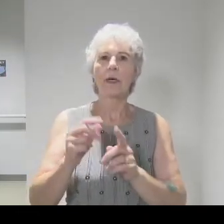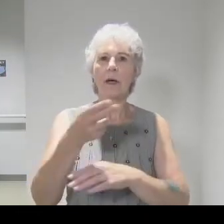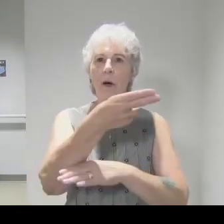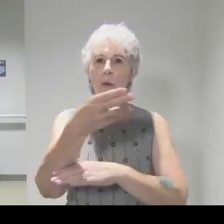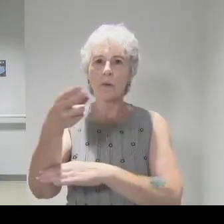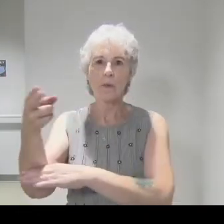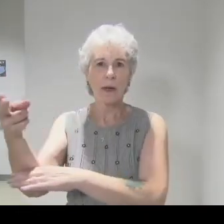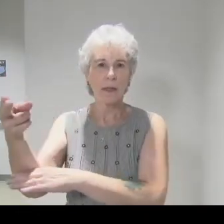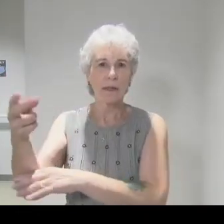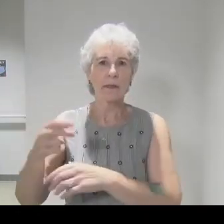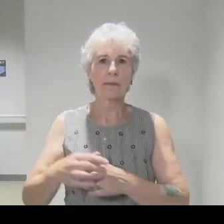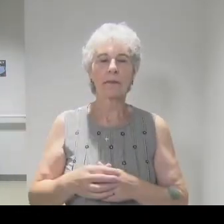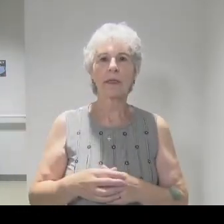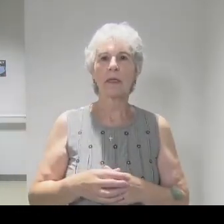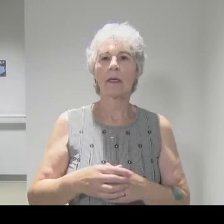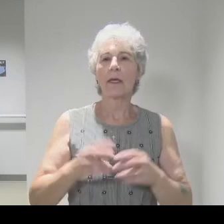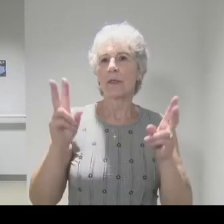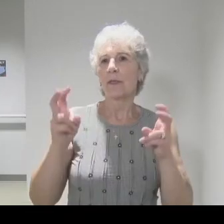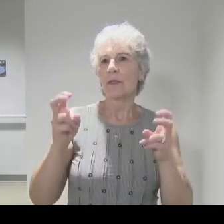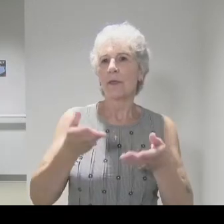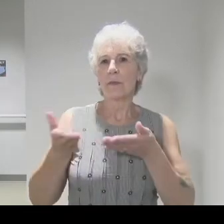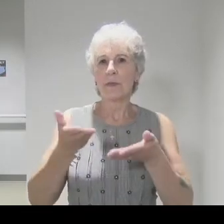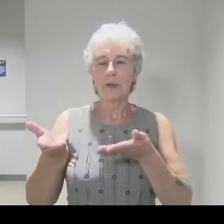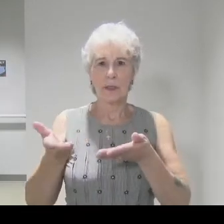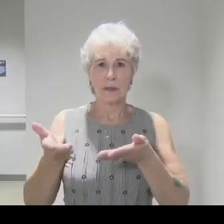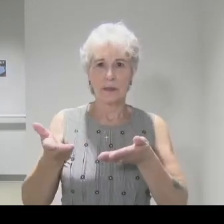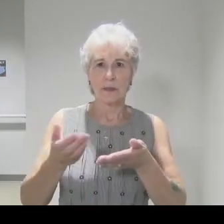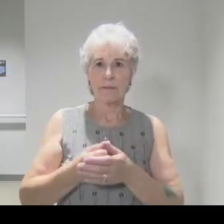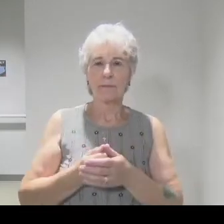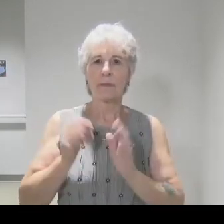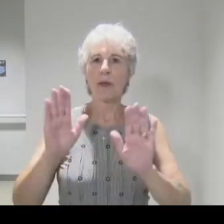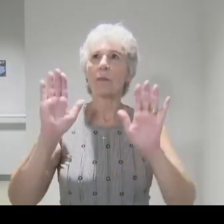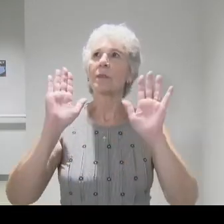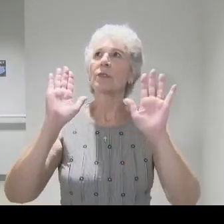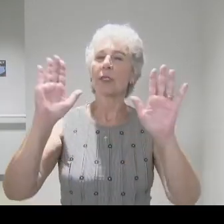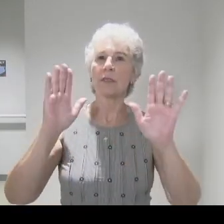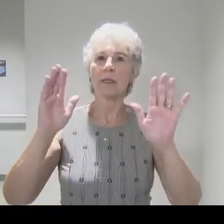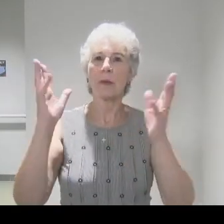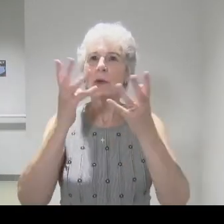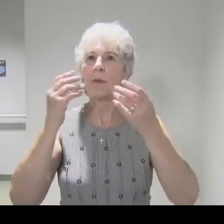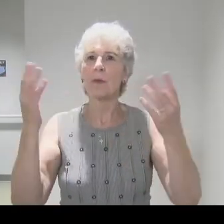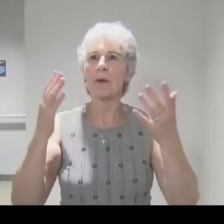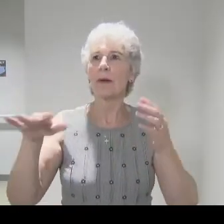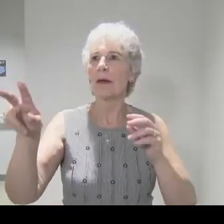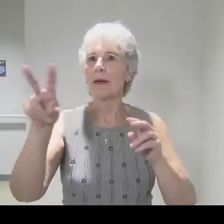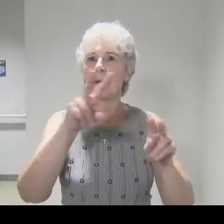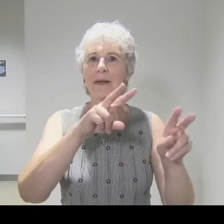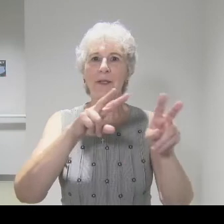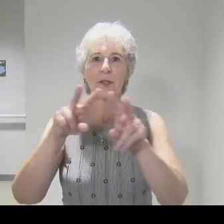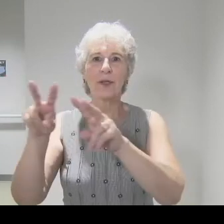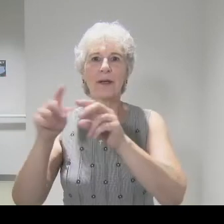it. And so the term suggests a majestic scene where you can look at